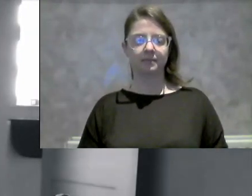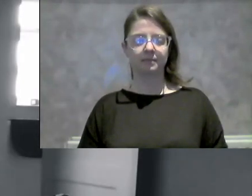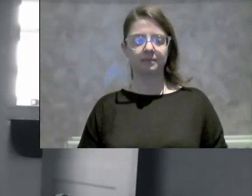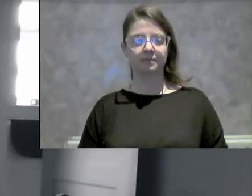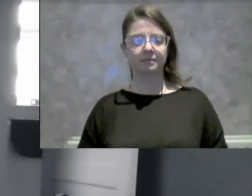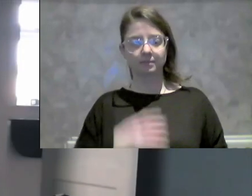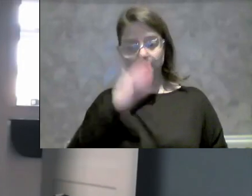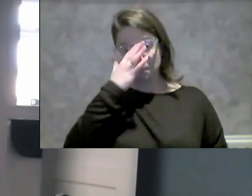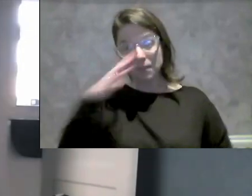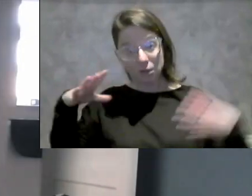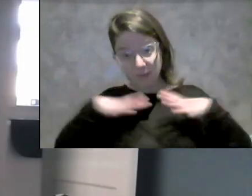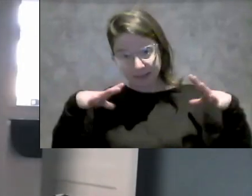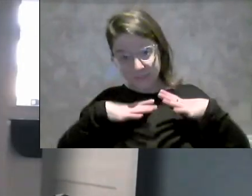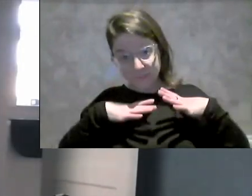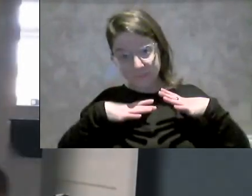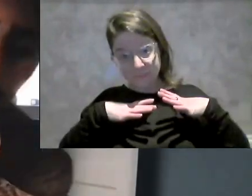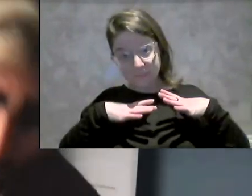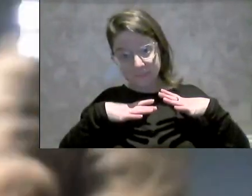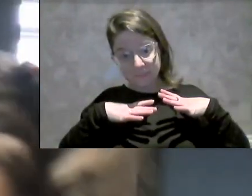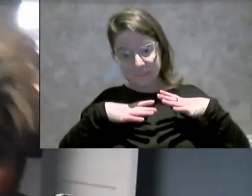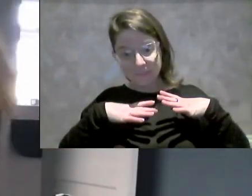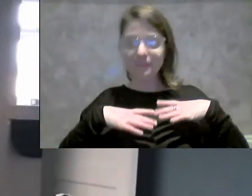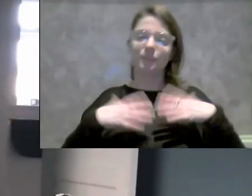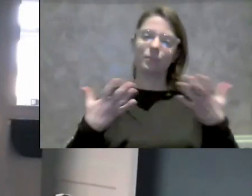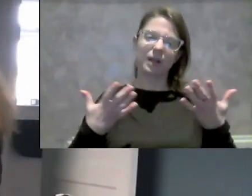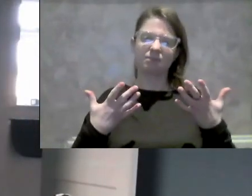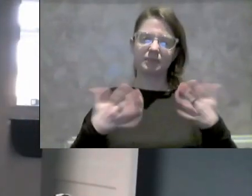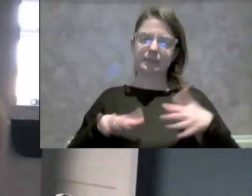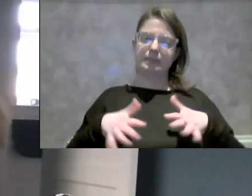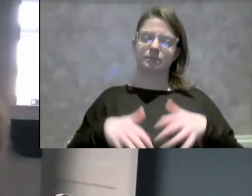Are you ready, Hardeep? Well, not quite.